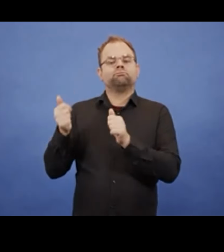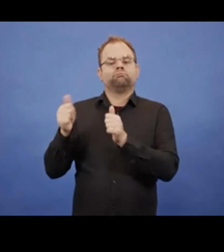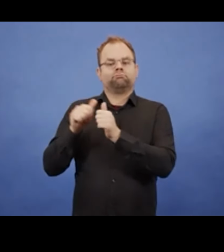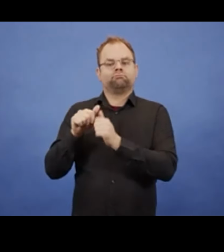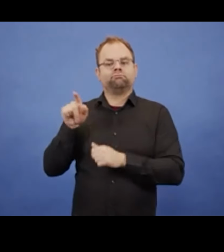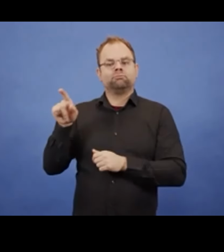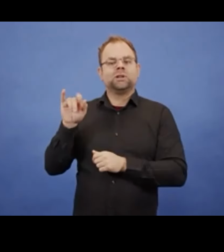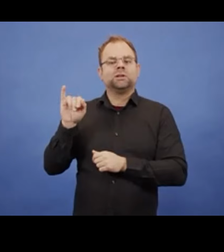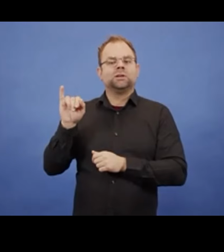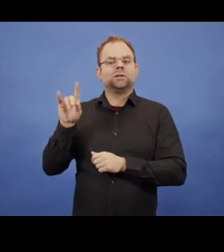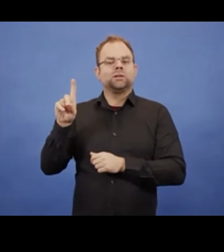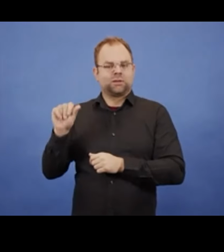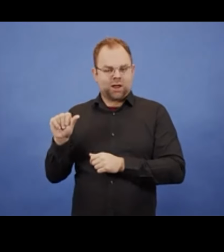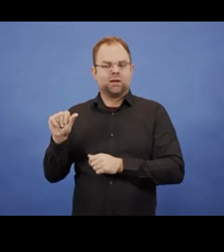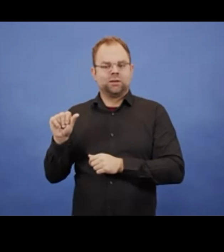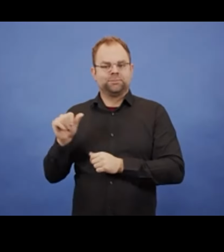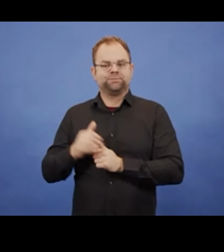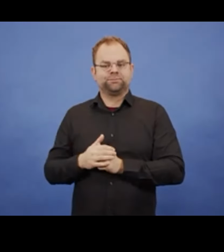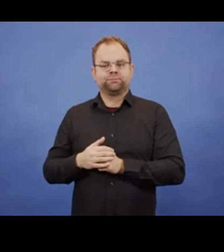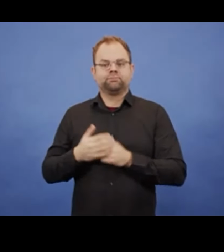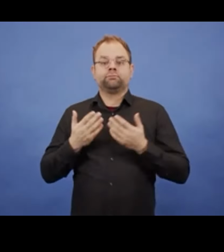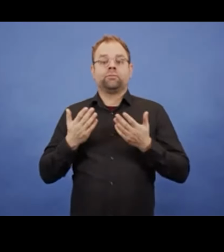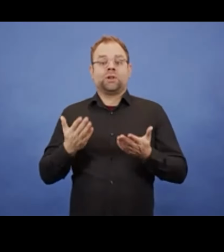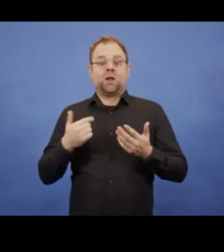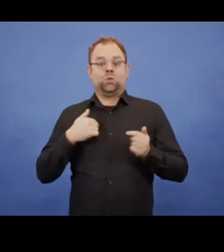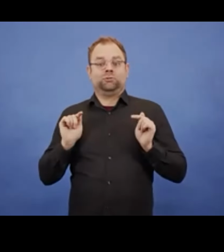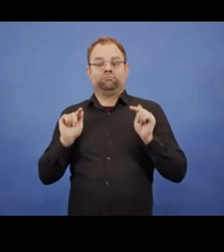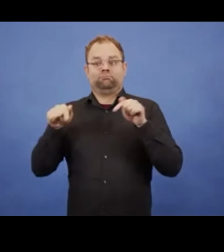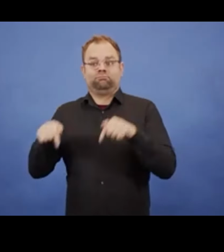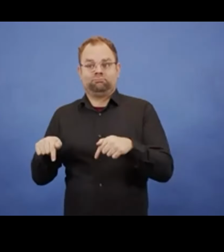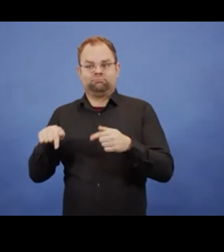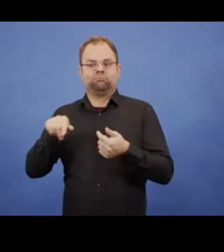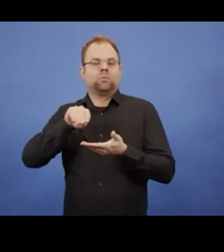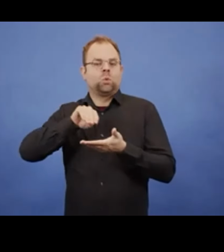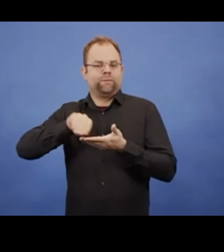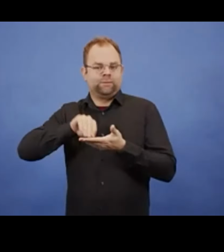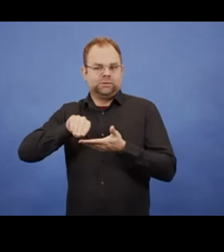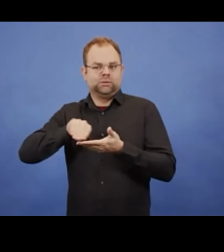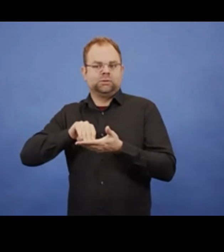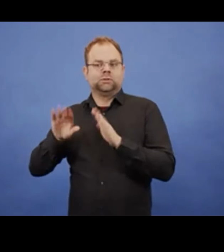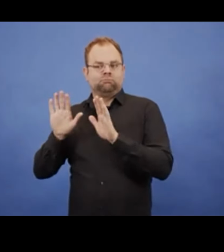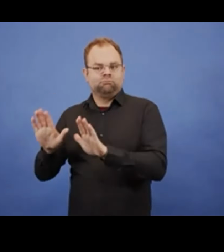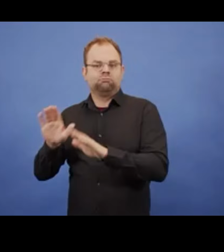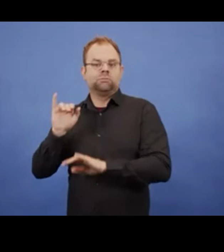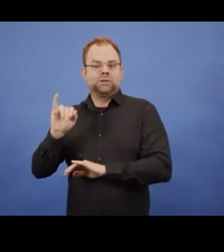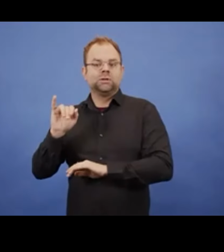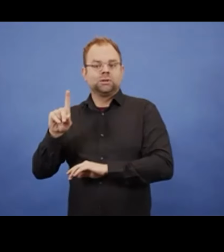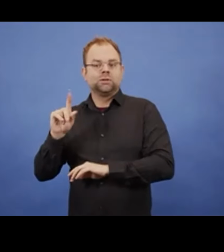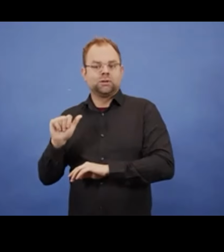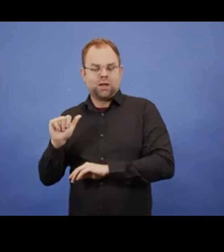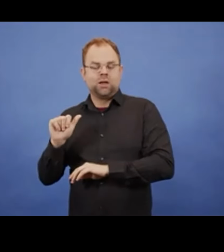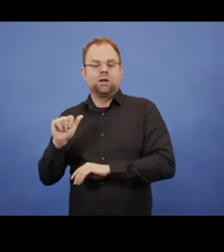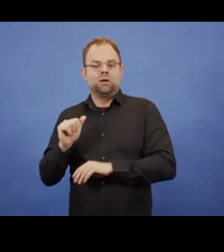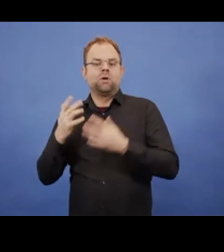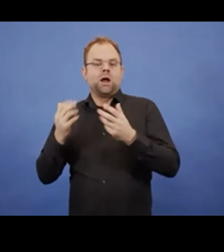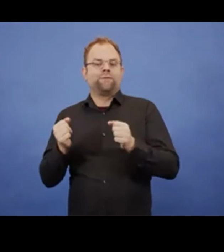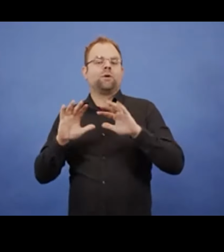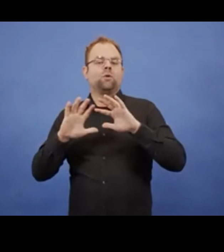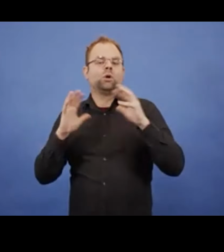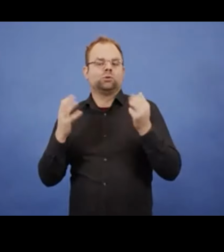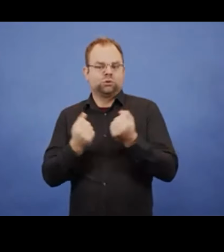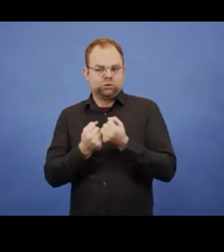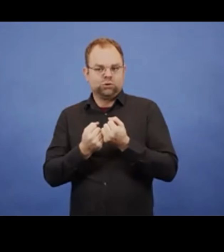Disability Alliance, and we have a workshop. So our colleague Ham Josefian asked me if I could